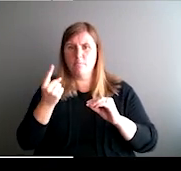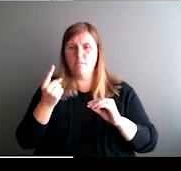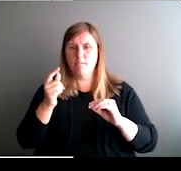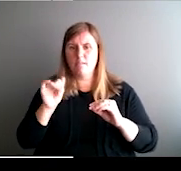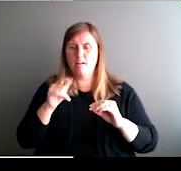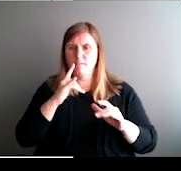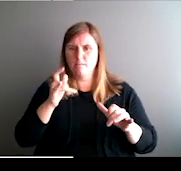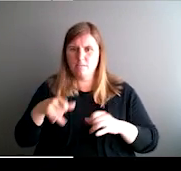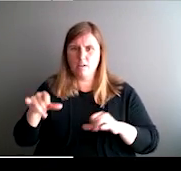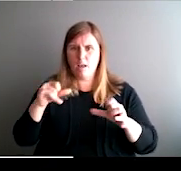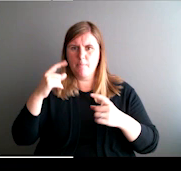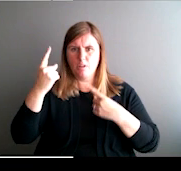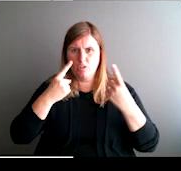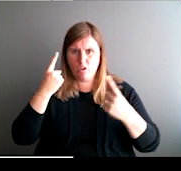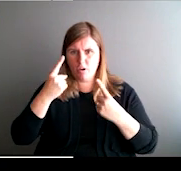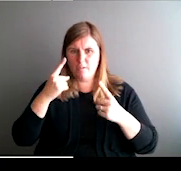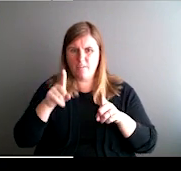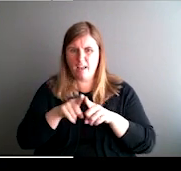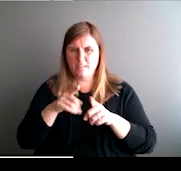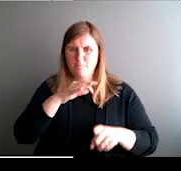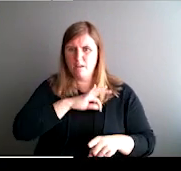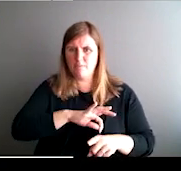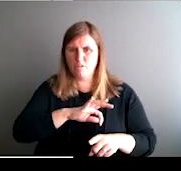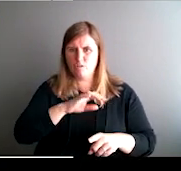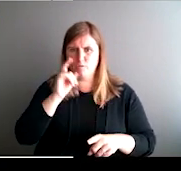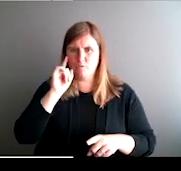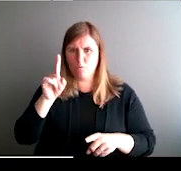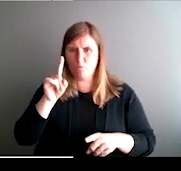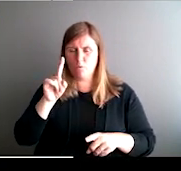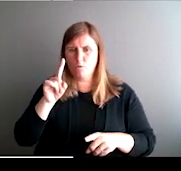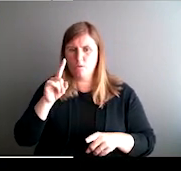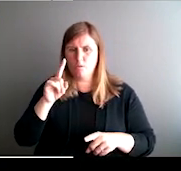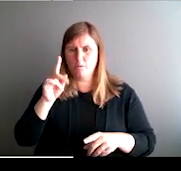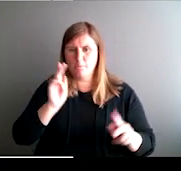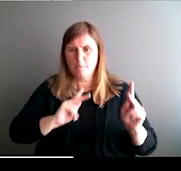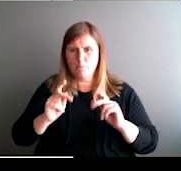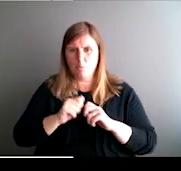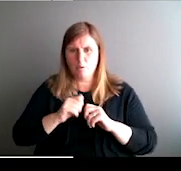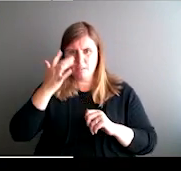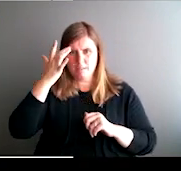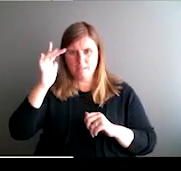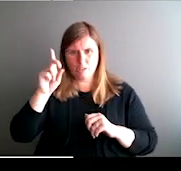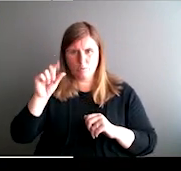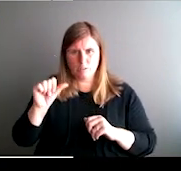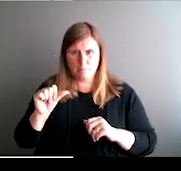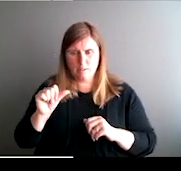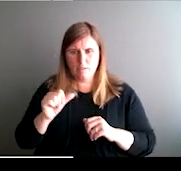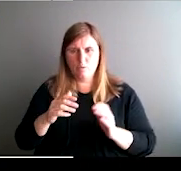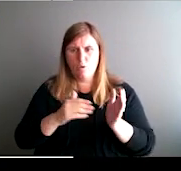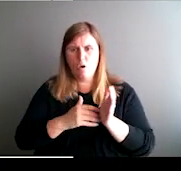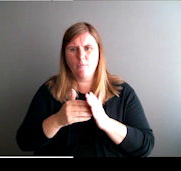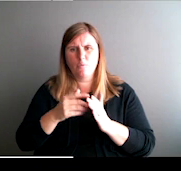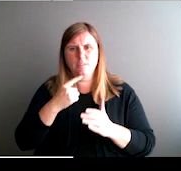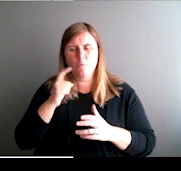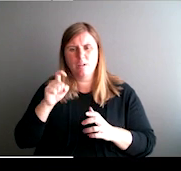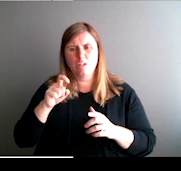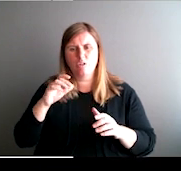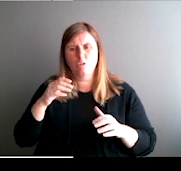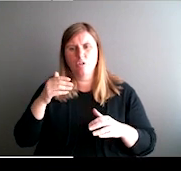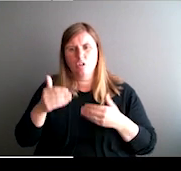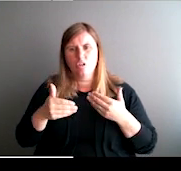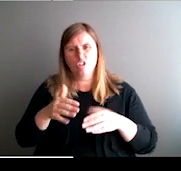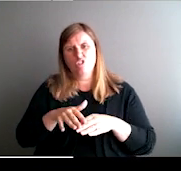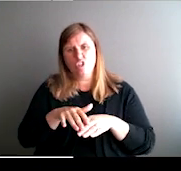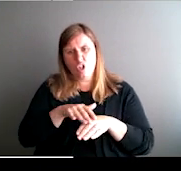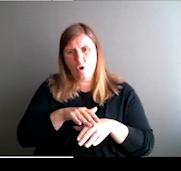is commonly thought of as beneficial for people with intellectual disabilities. You'll often hear people say, well, we need to go a bit